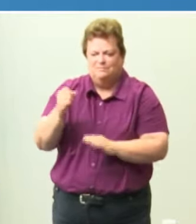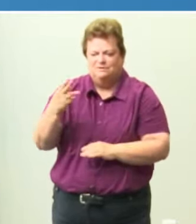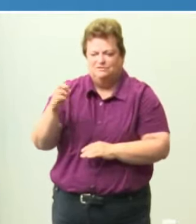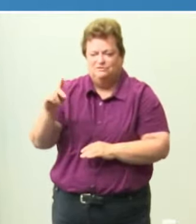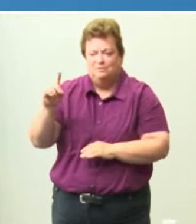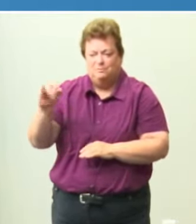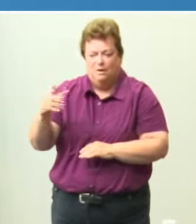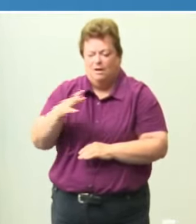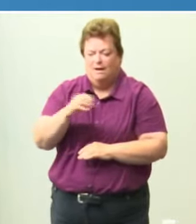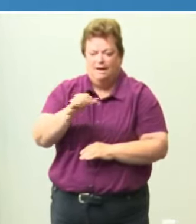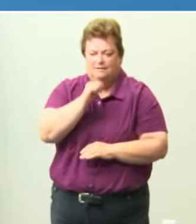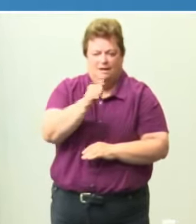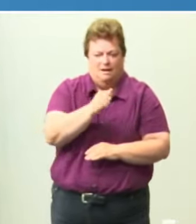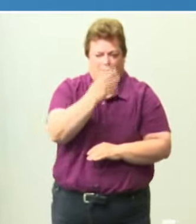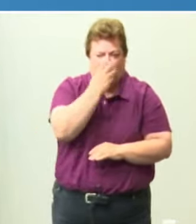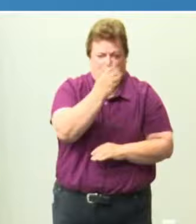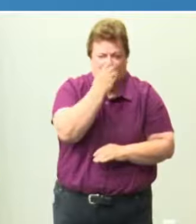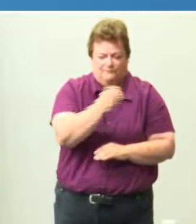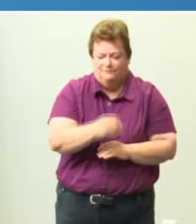wolf.